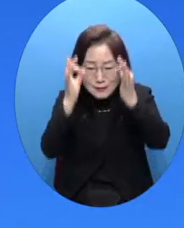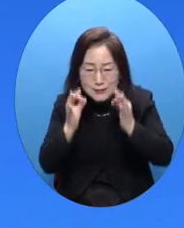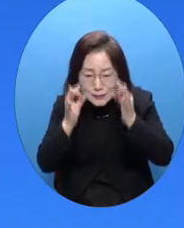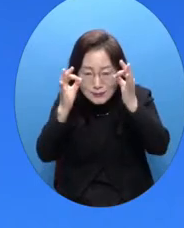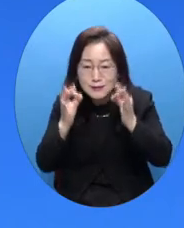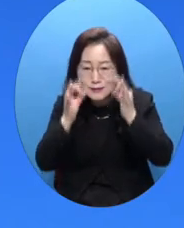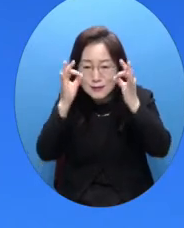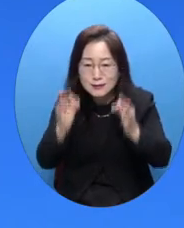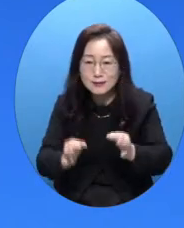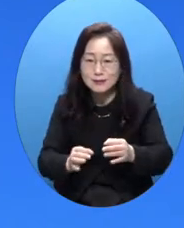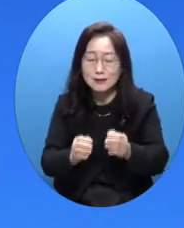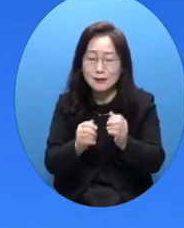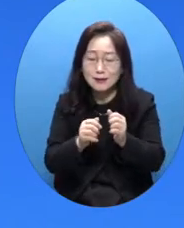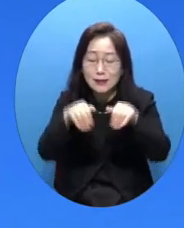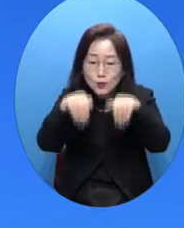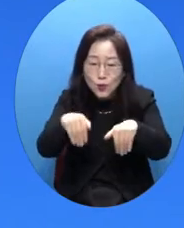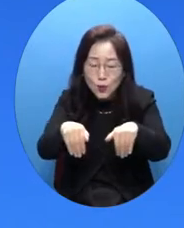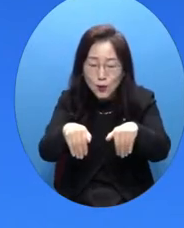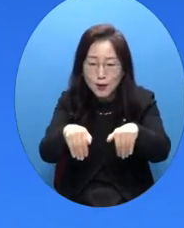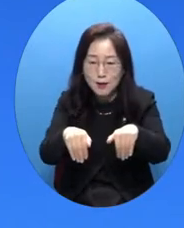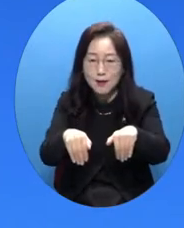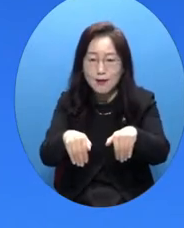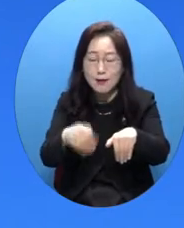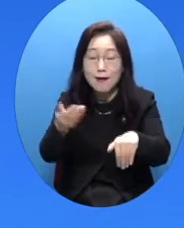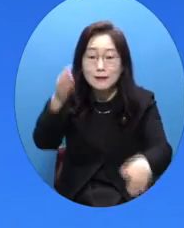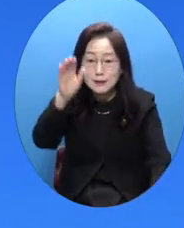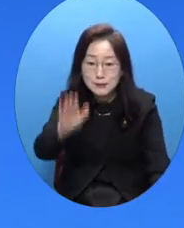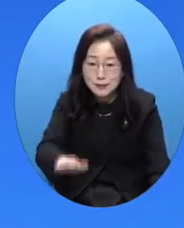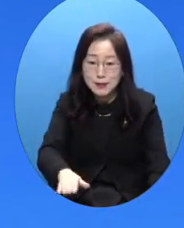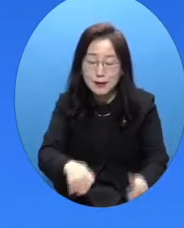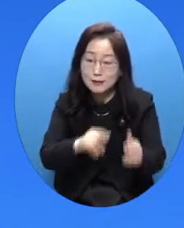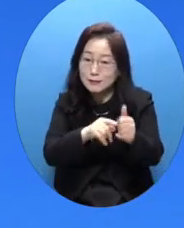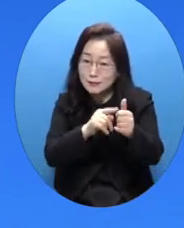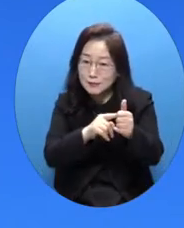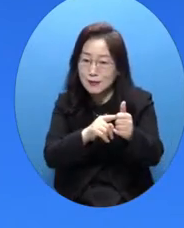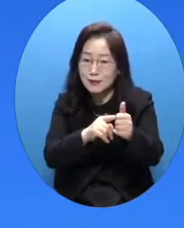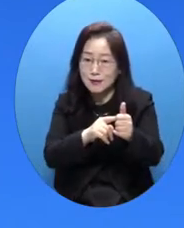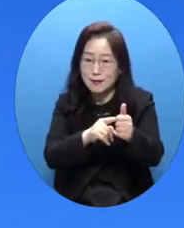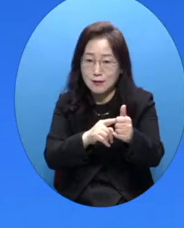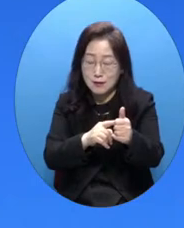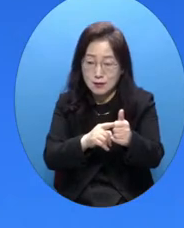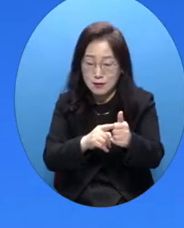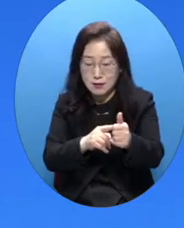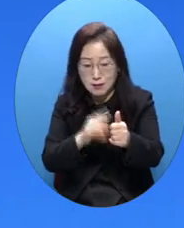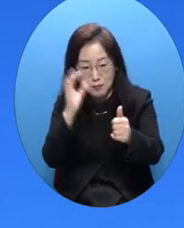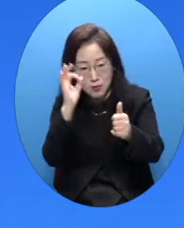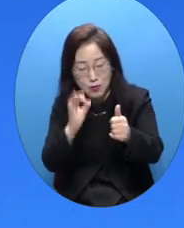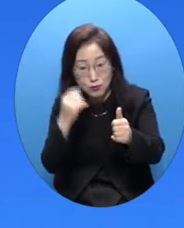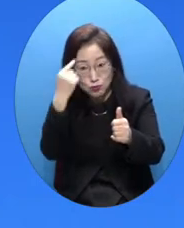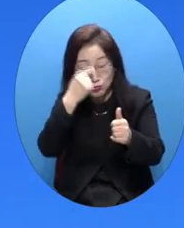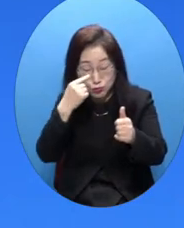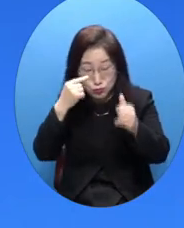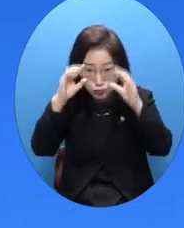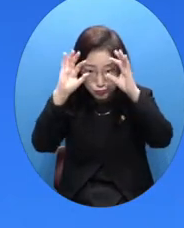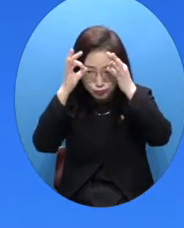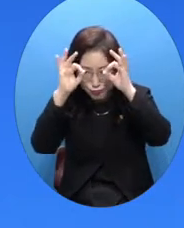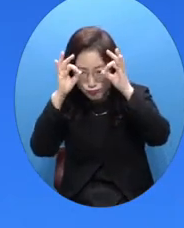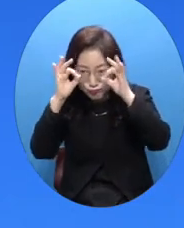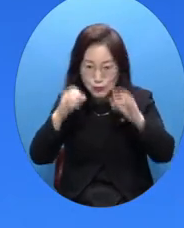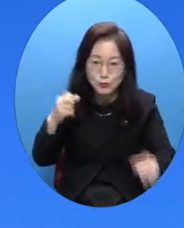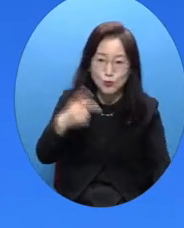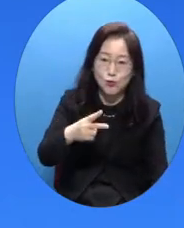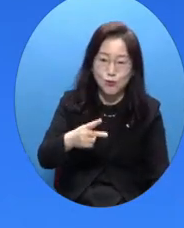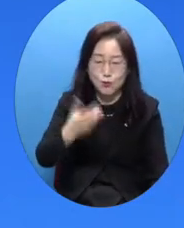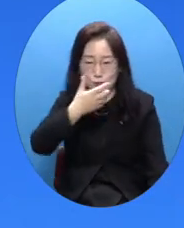his best wherever he was more than anyone he worked hard he